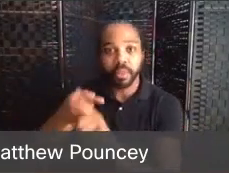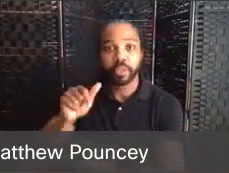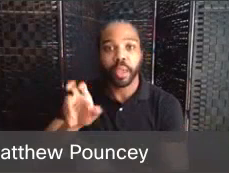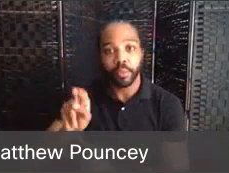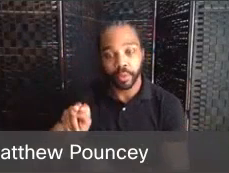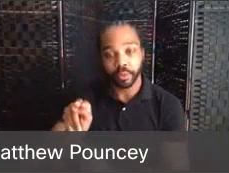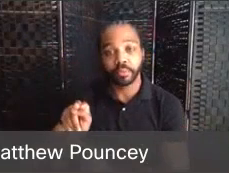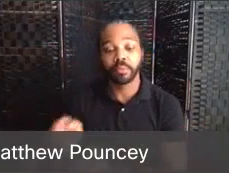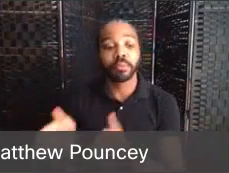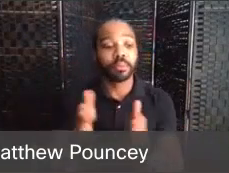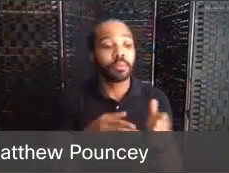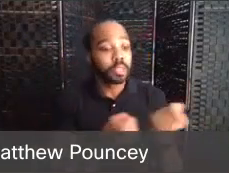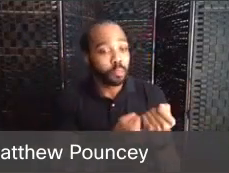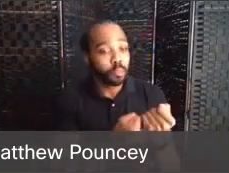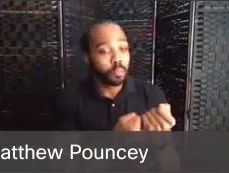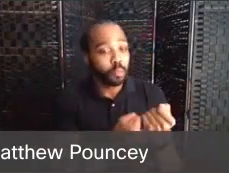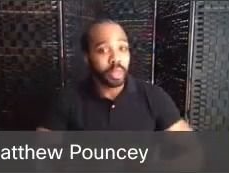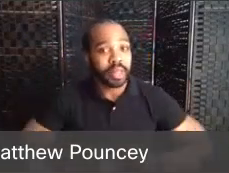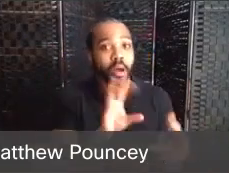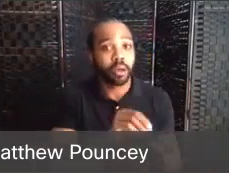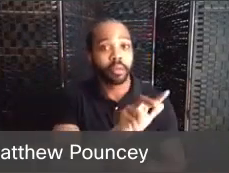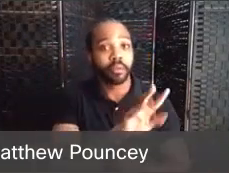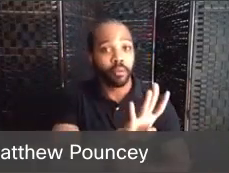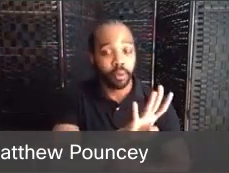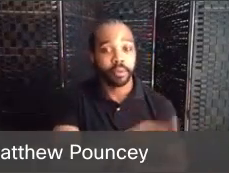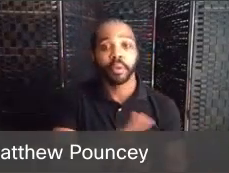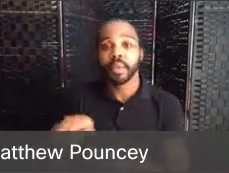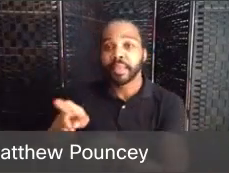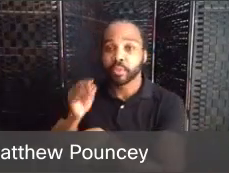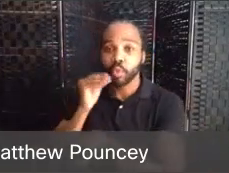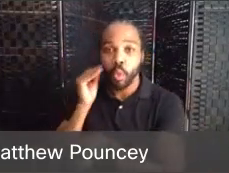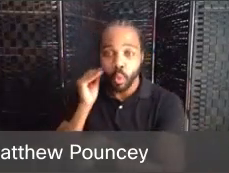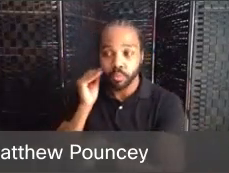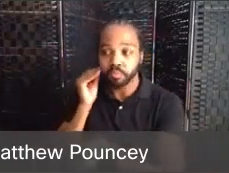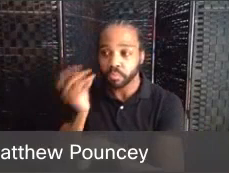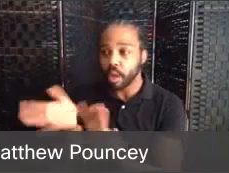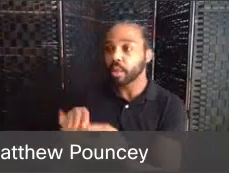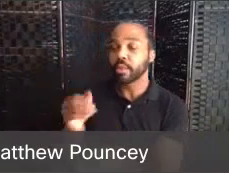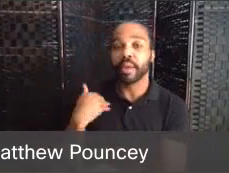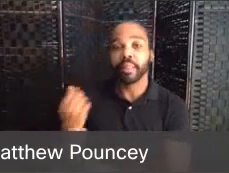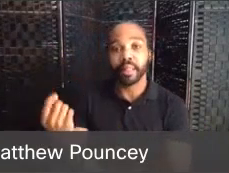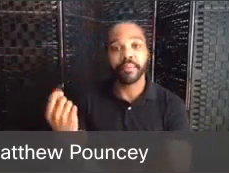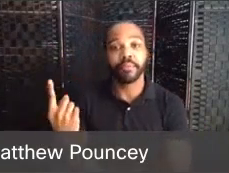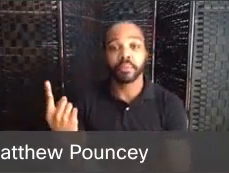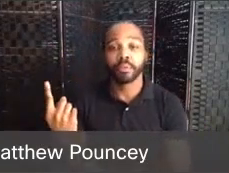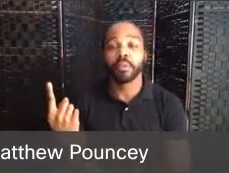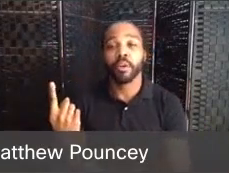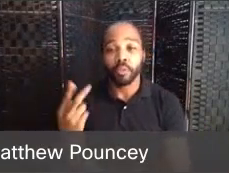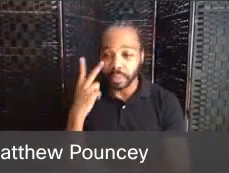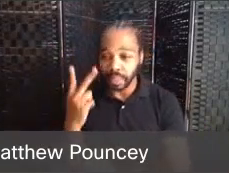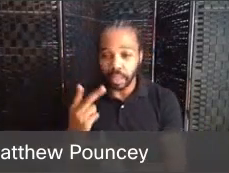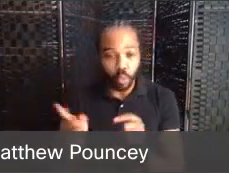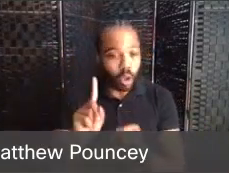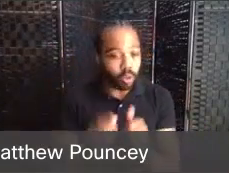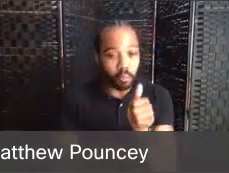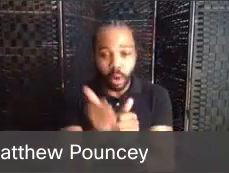living, 34. And in natural homes, 11. And so the biggest increase we've seen have